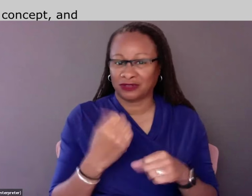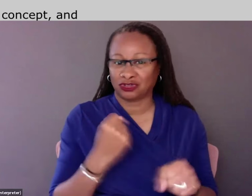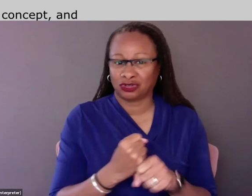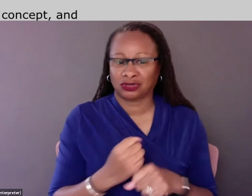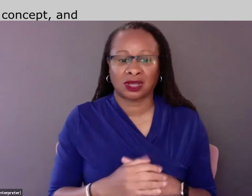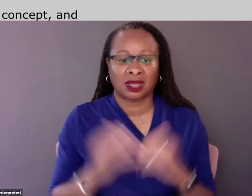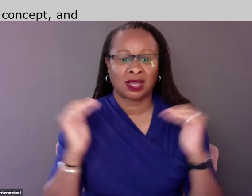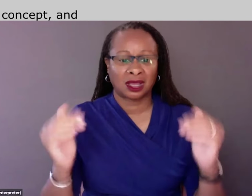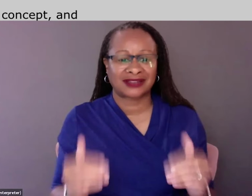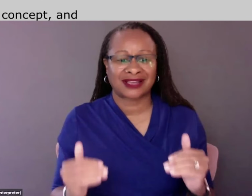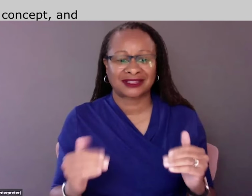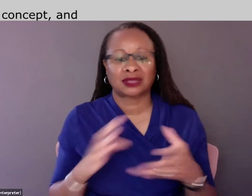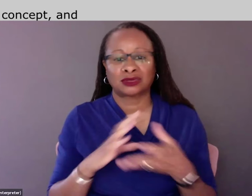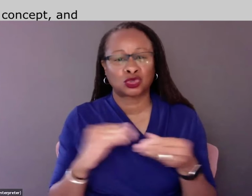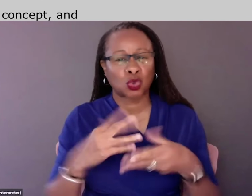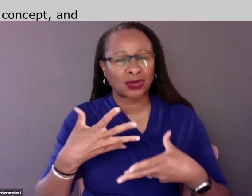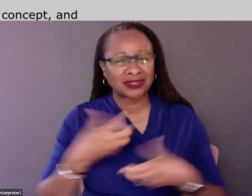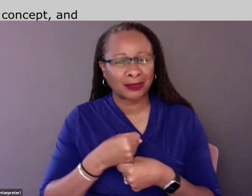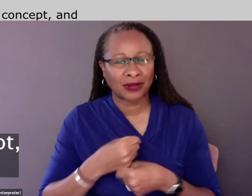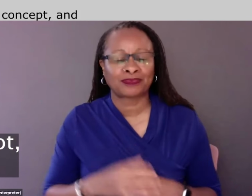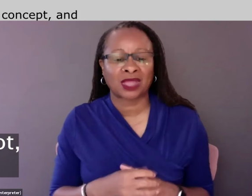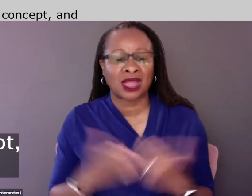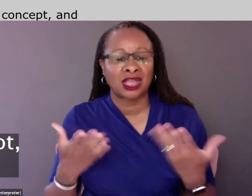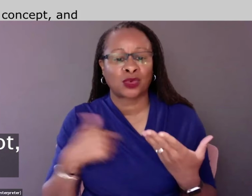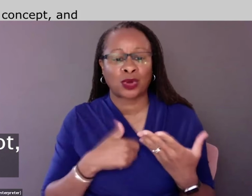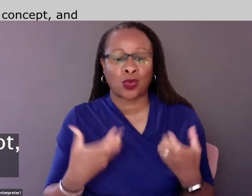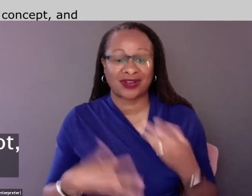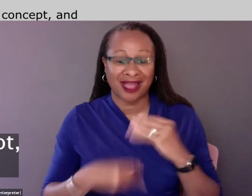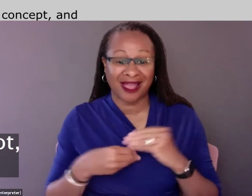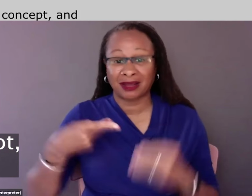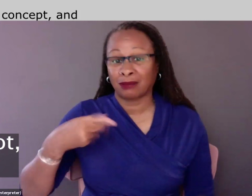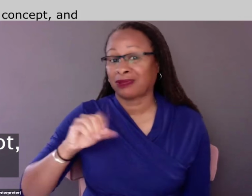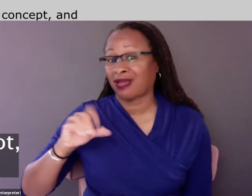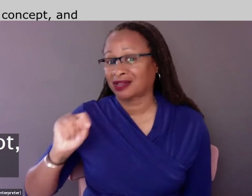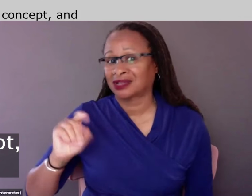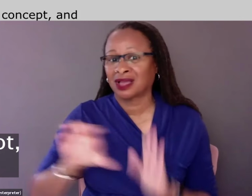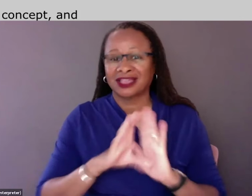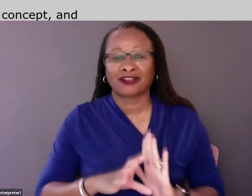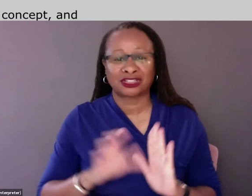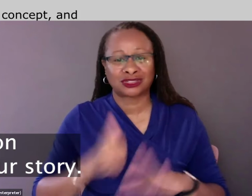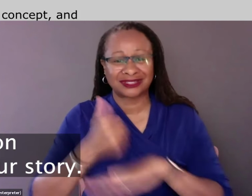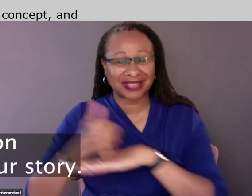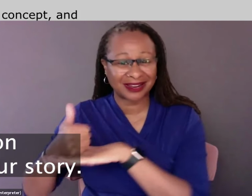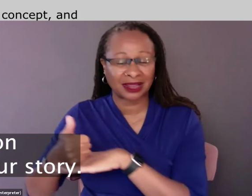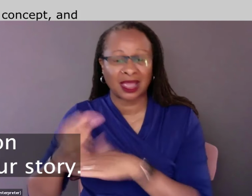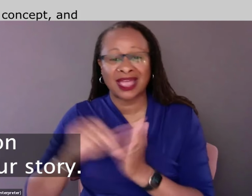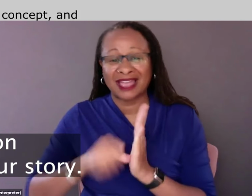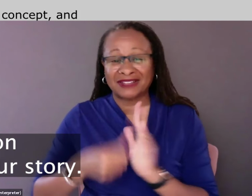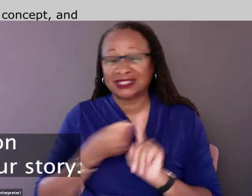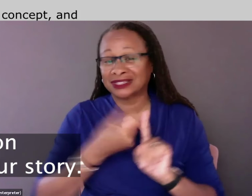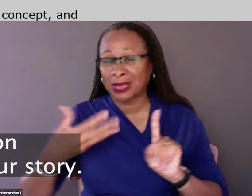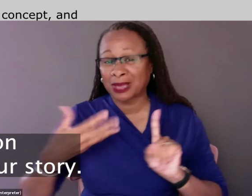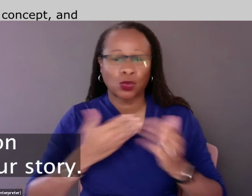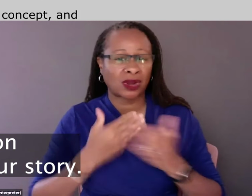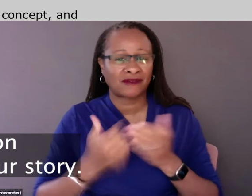Next is the story summary. Here we want to add the plot, characters, and setting. Emphasize and expand